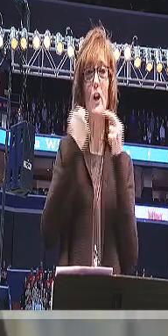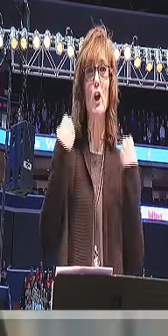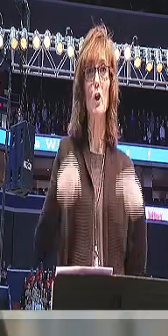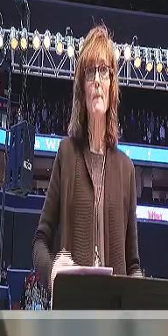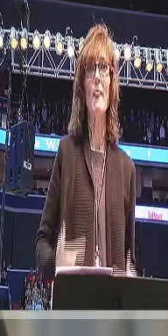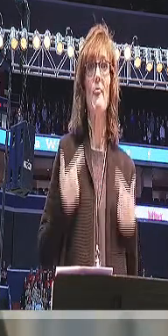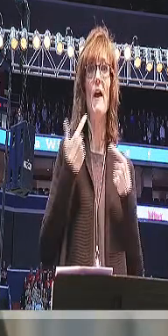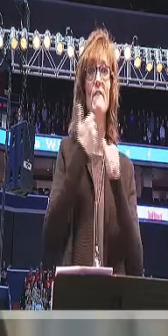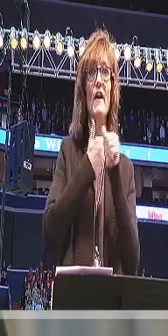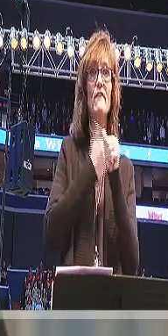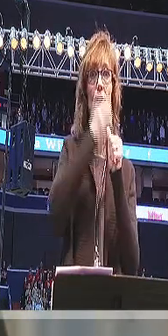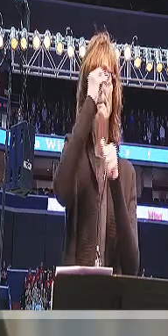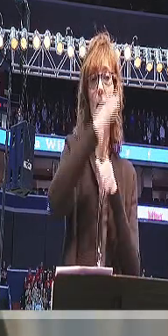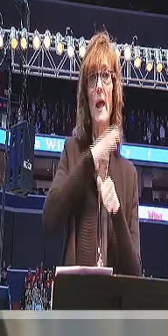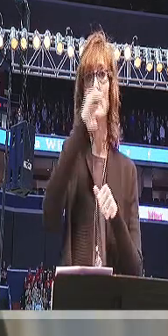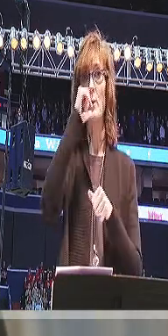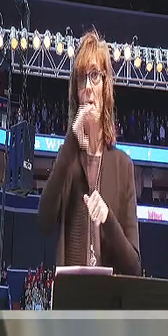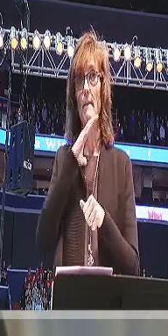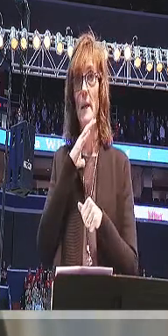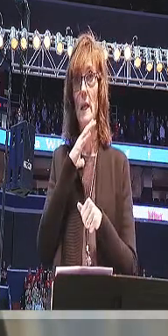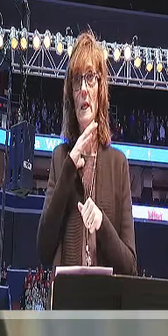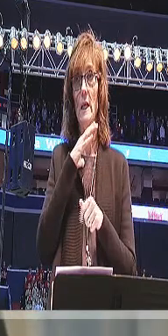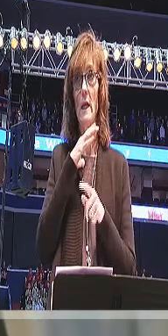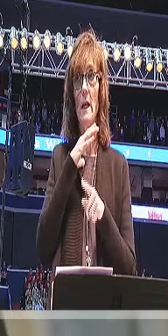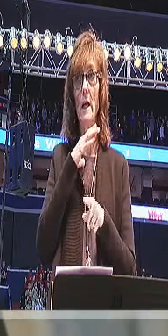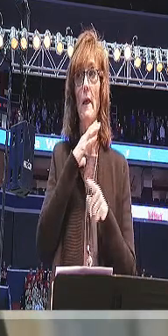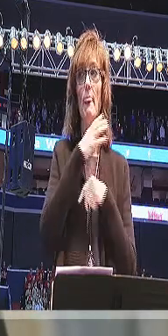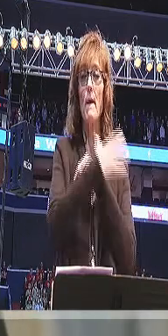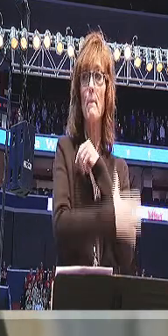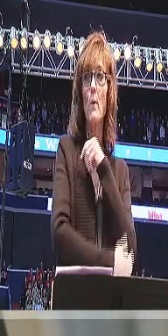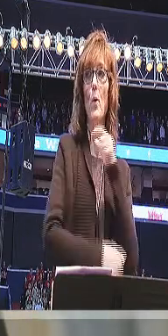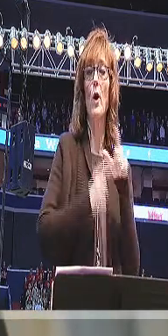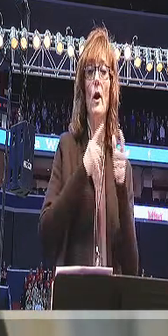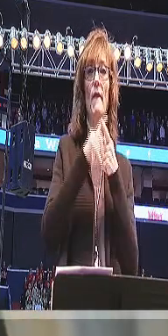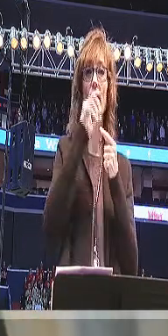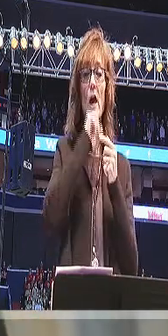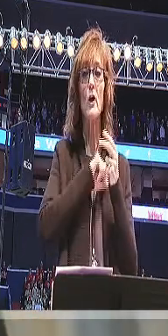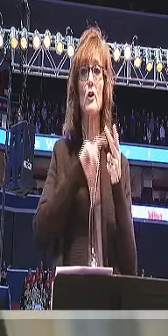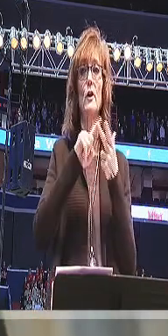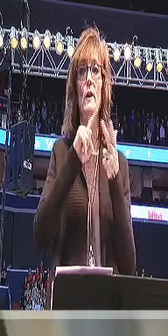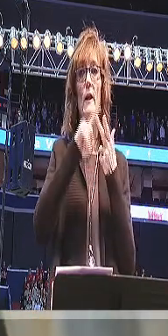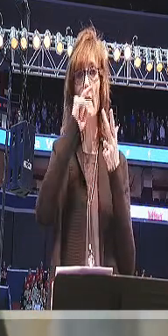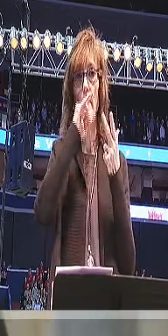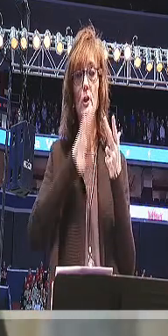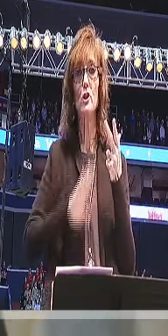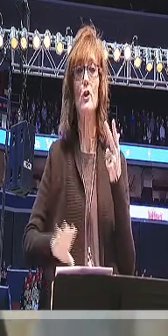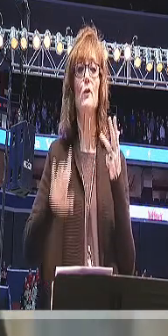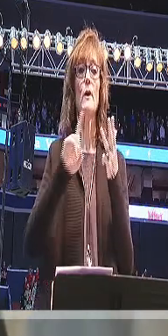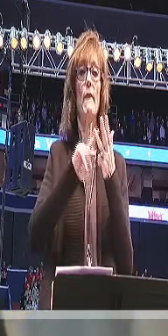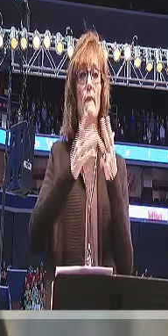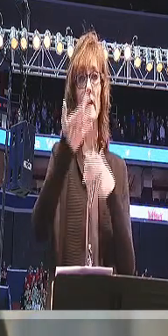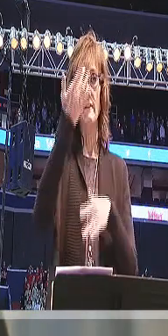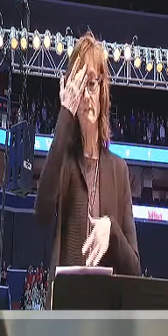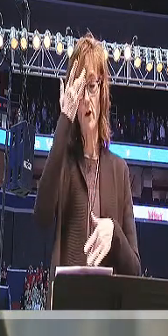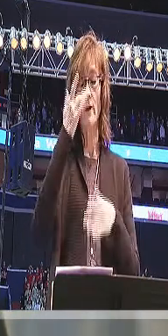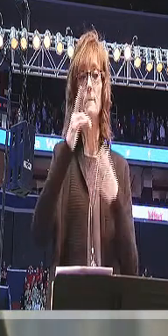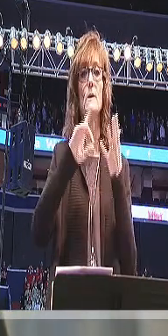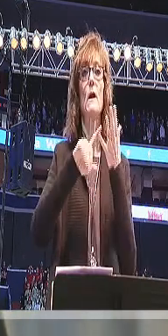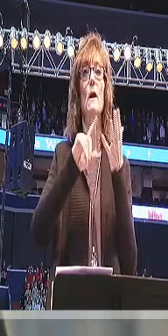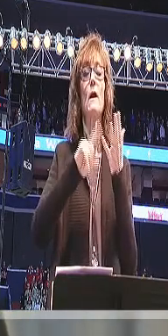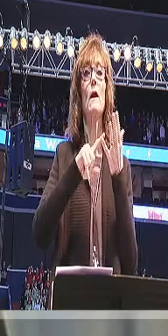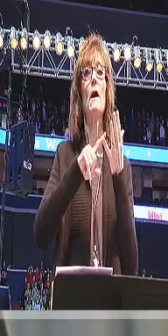man and woman, the poor, the elderly, children, the infirm, the unborn, the unemployed, the